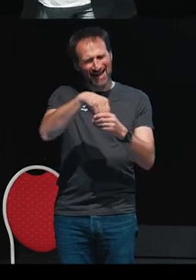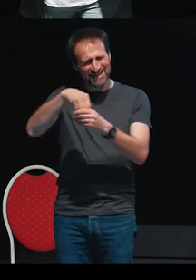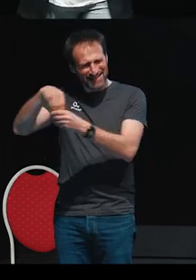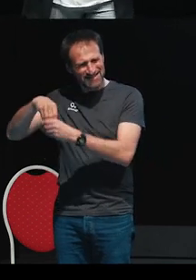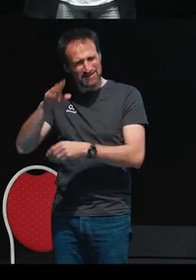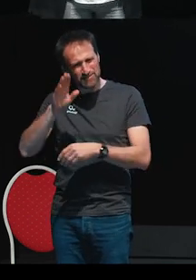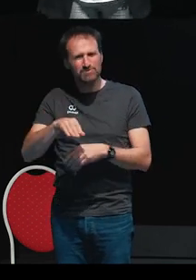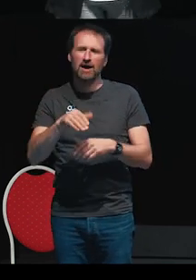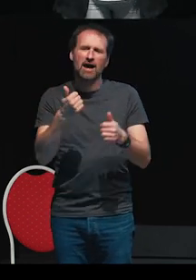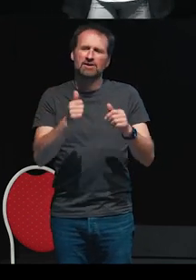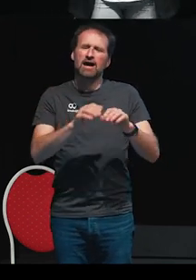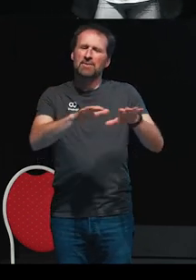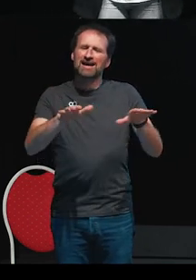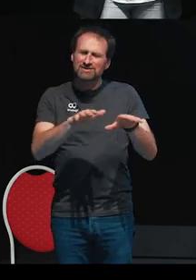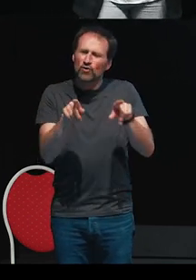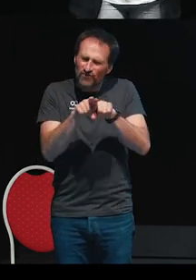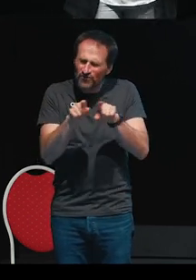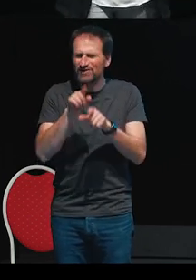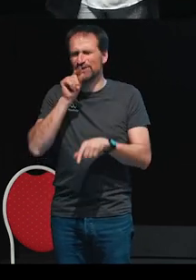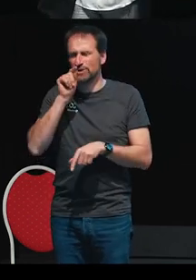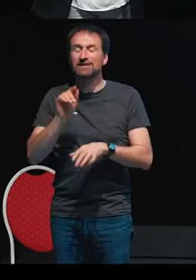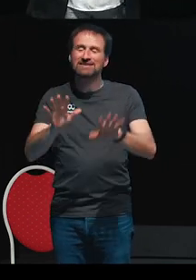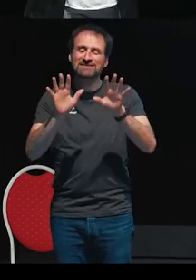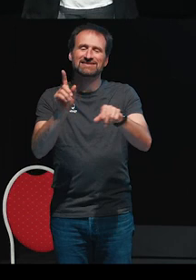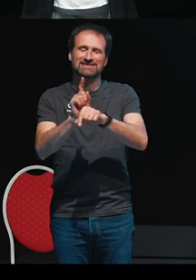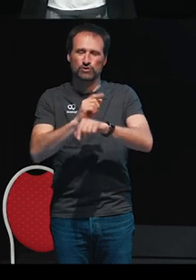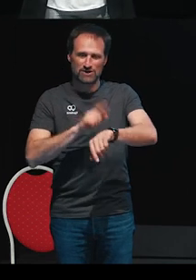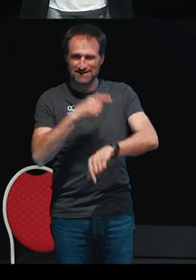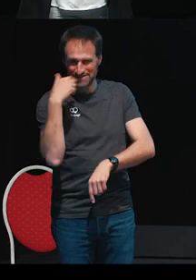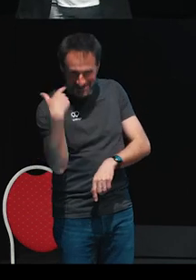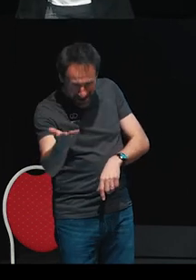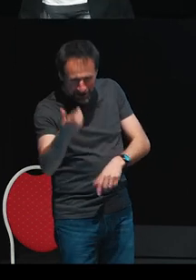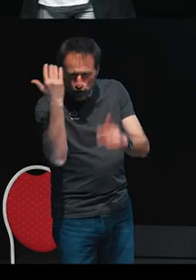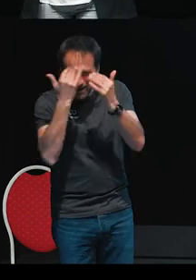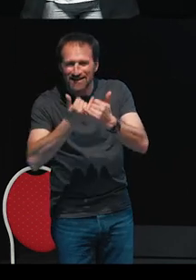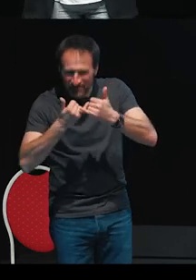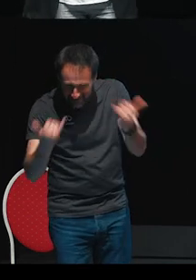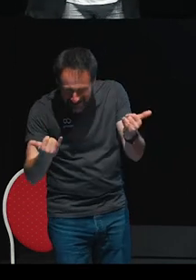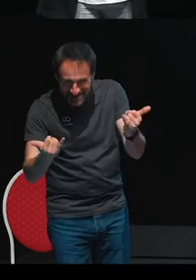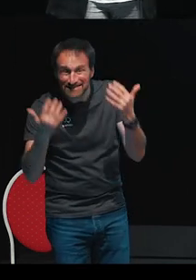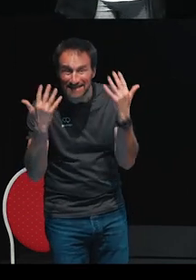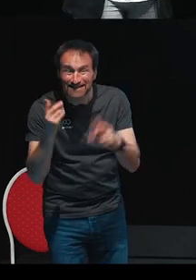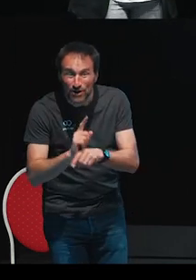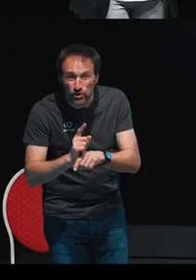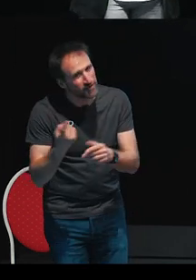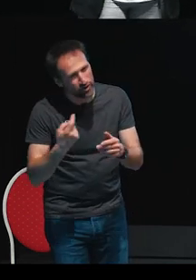Twitter-like application, and only 10 seconds because I only have 25 minutes. So